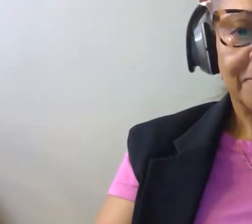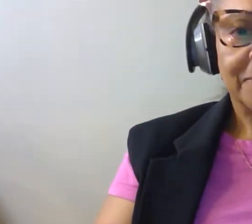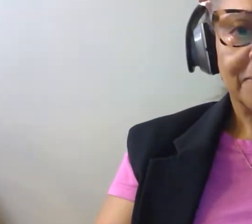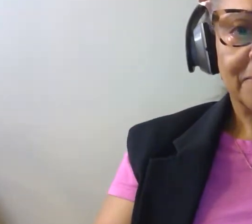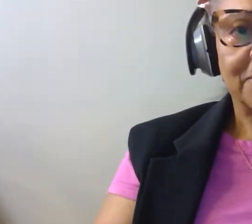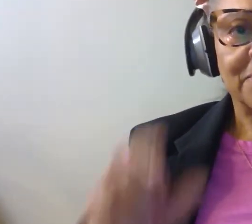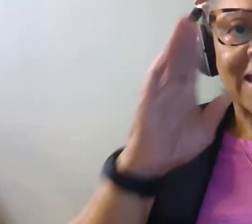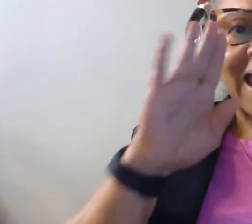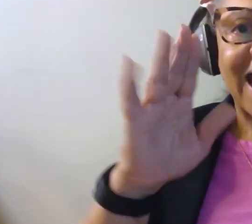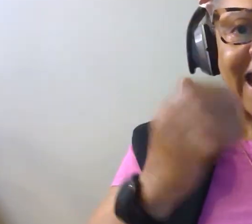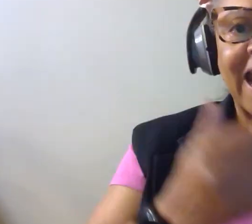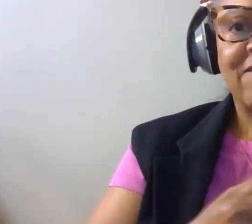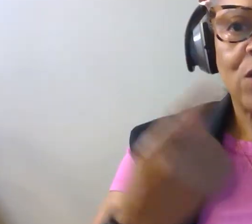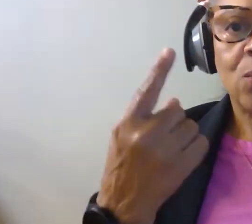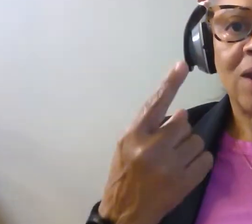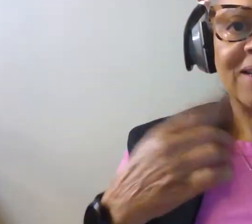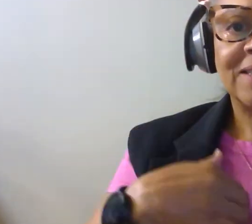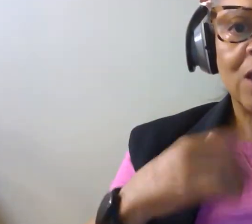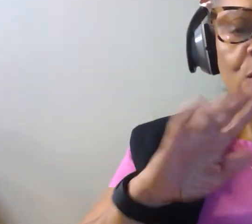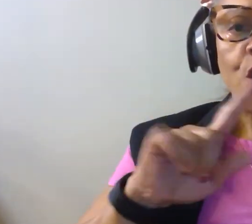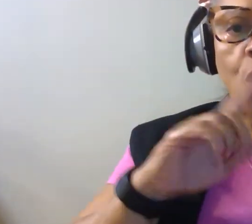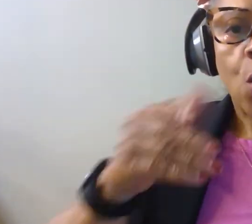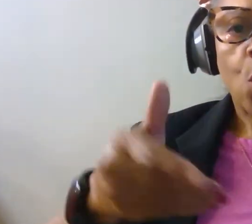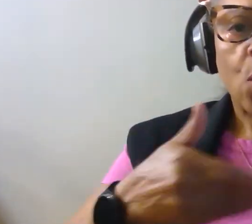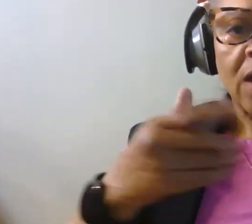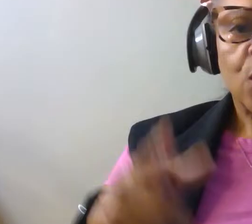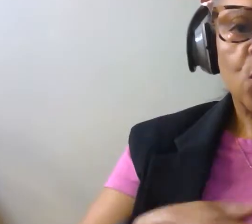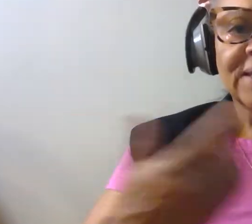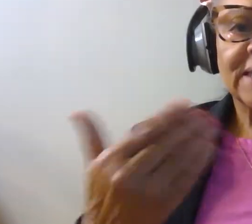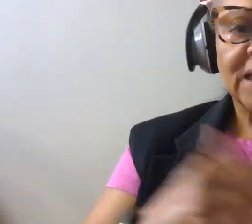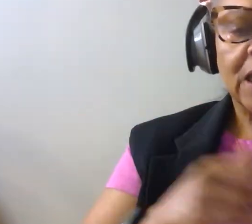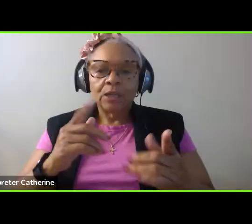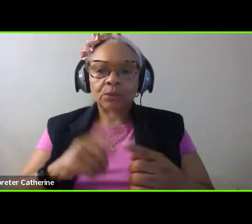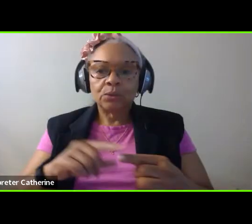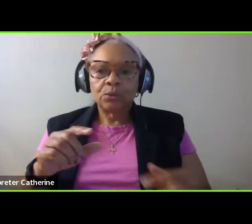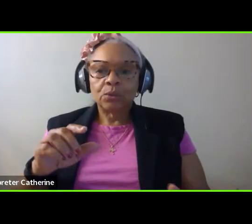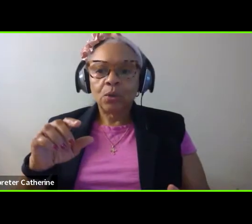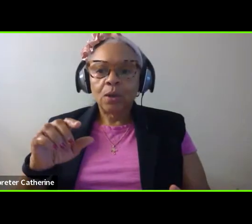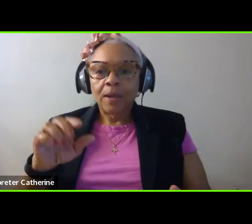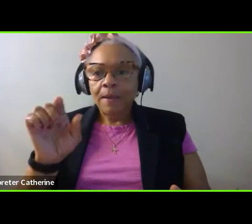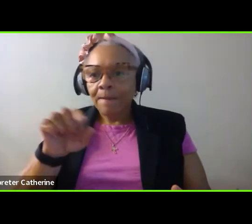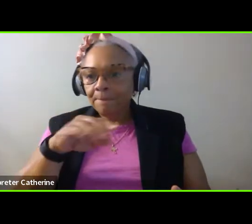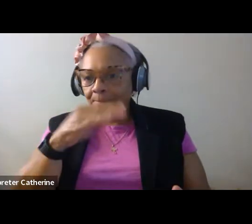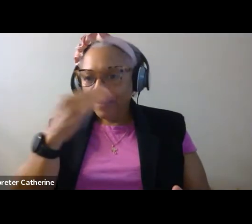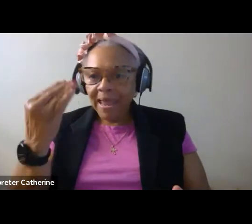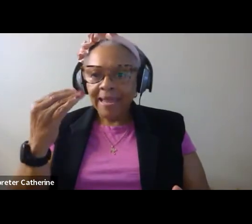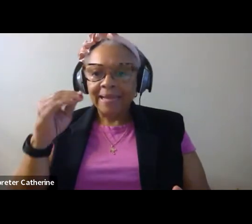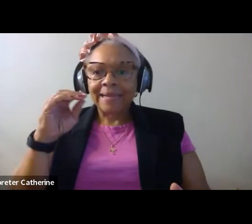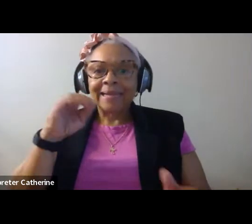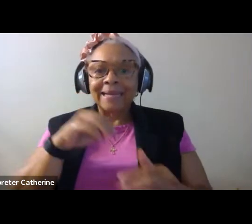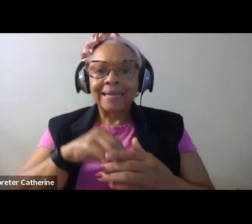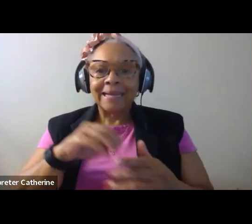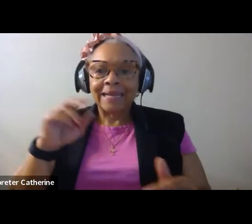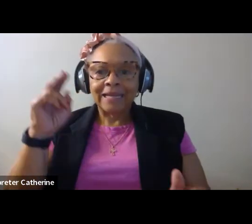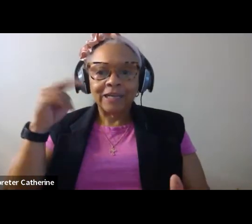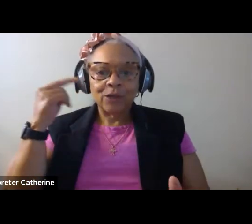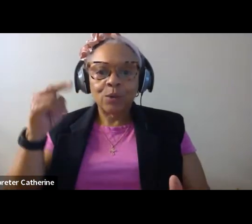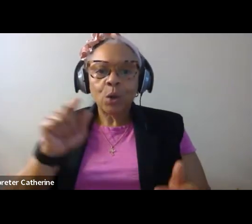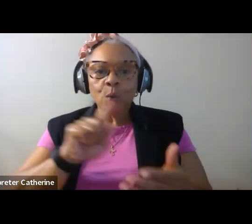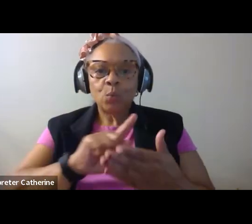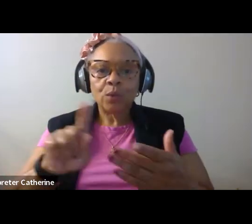Hi, everyone. So you're welcome once again to Black and Neuro Week